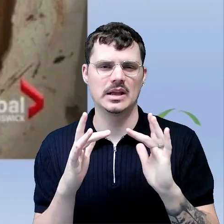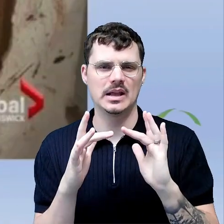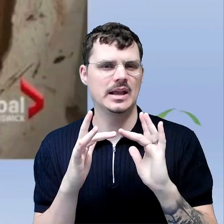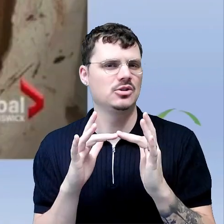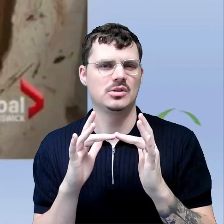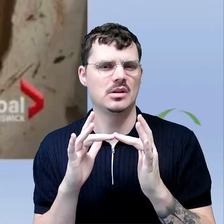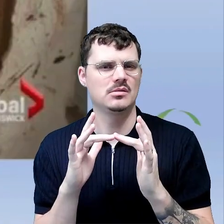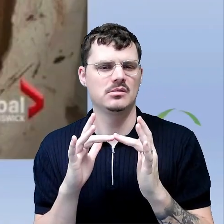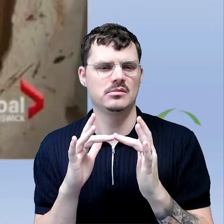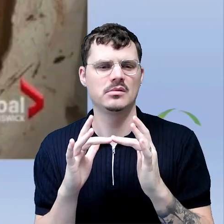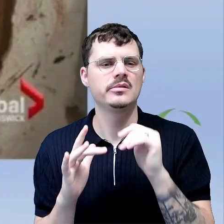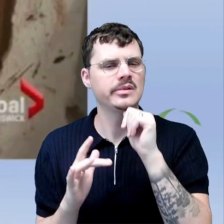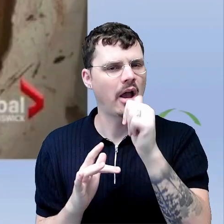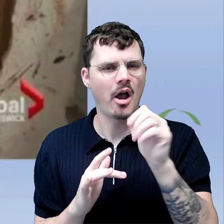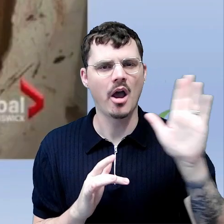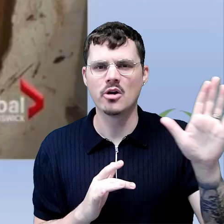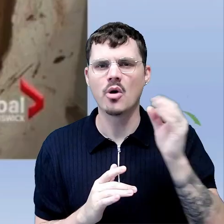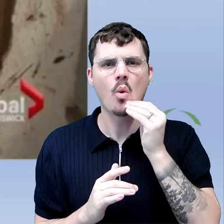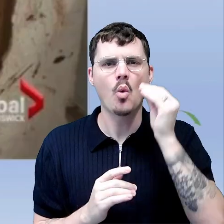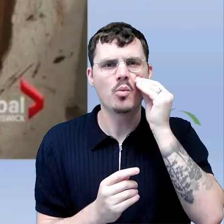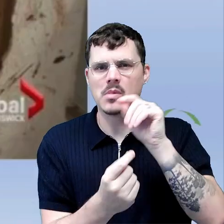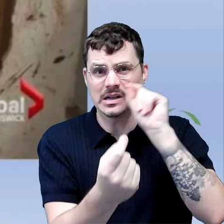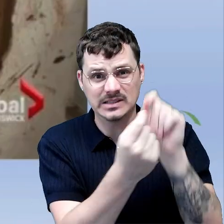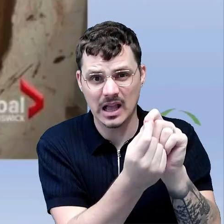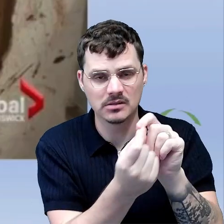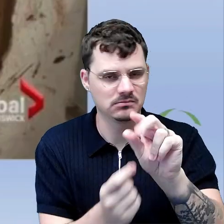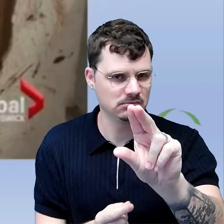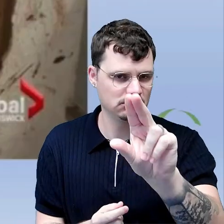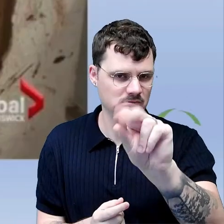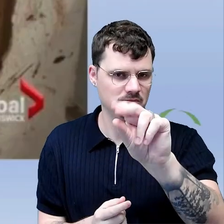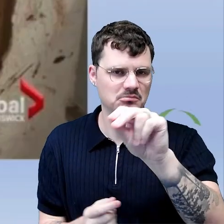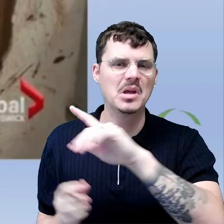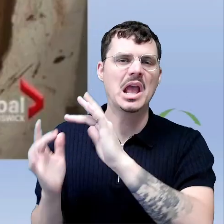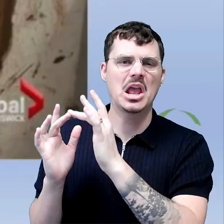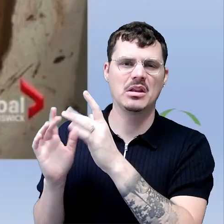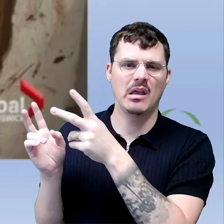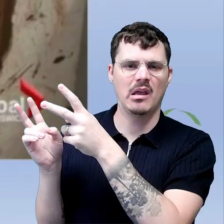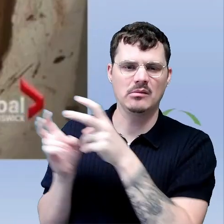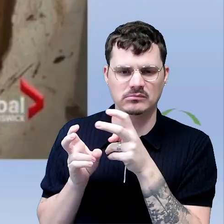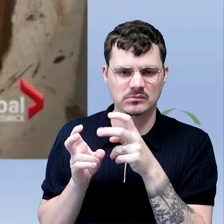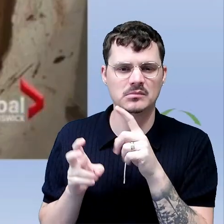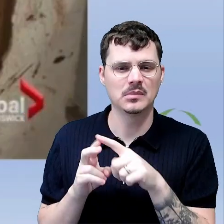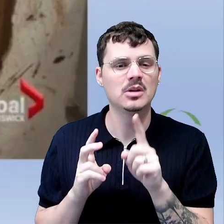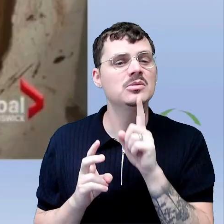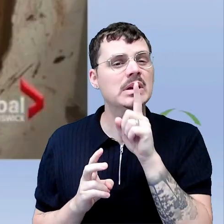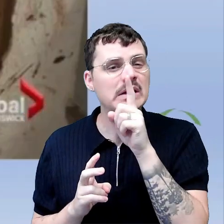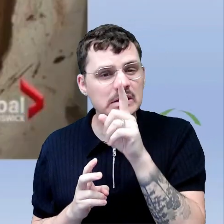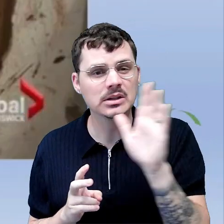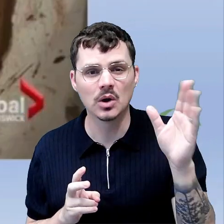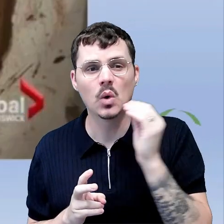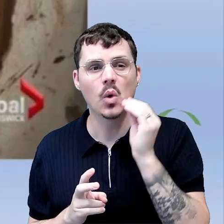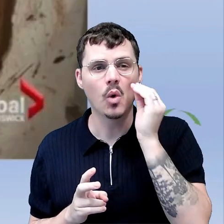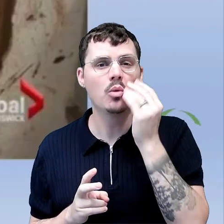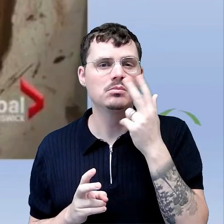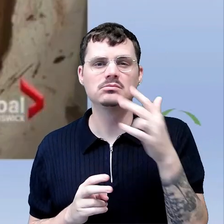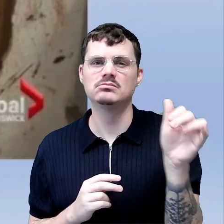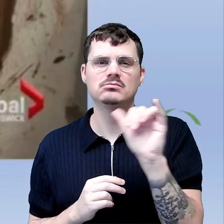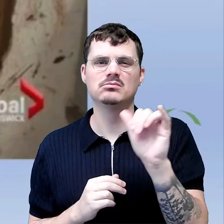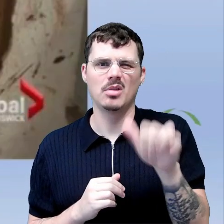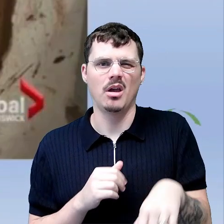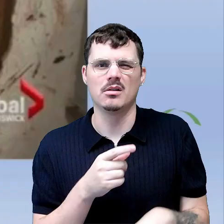of fact, they are not pictures of his exact home, but they look like what his home looked